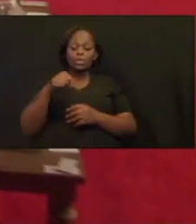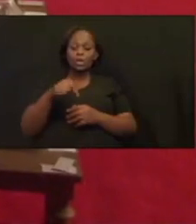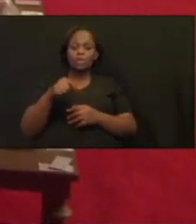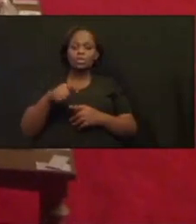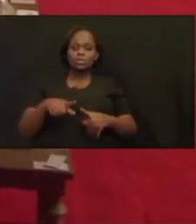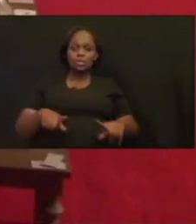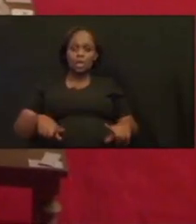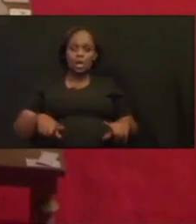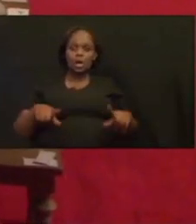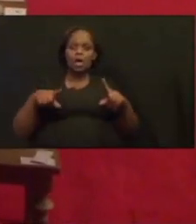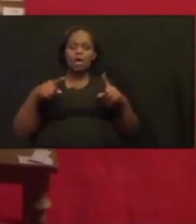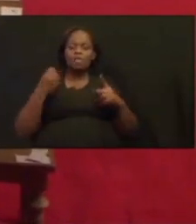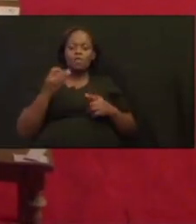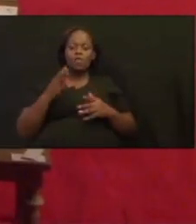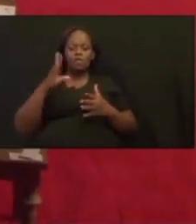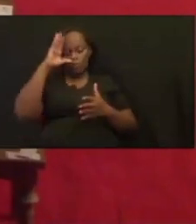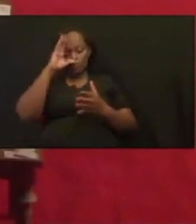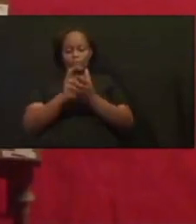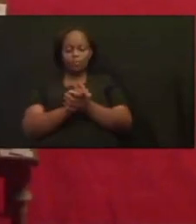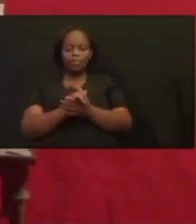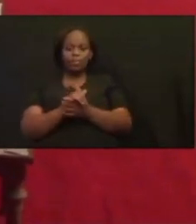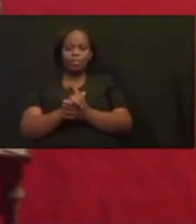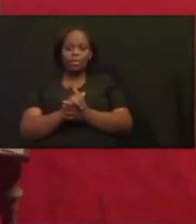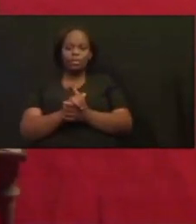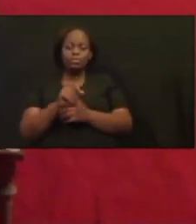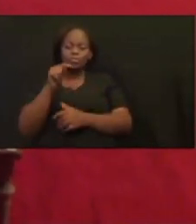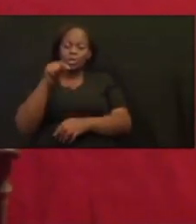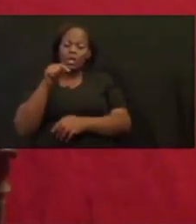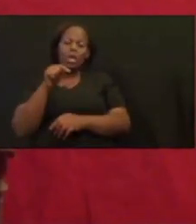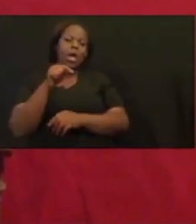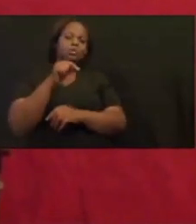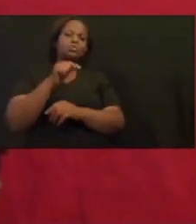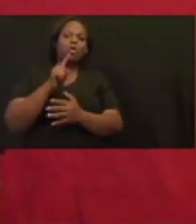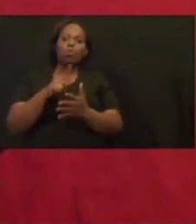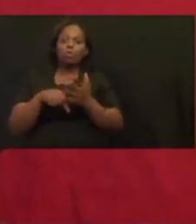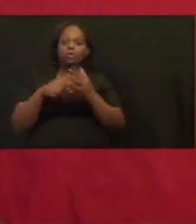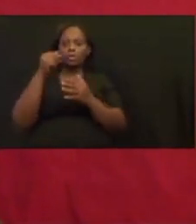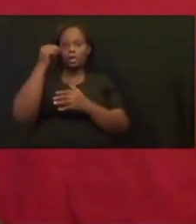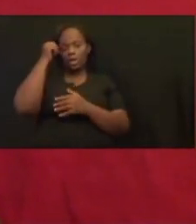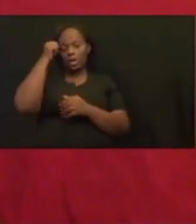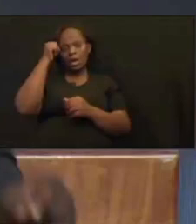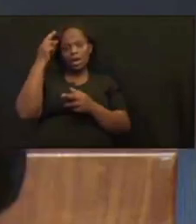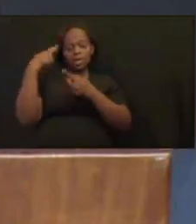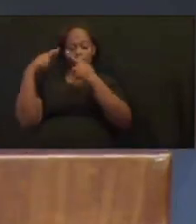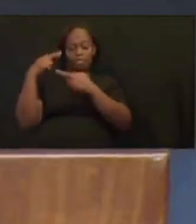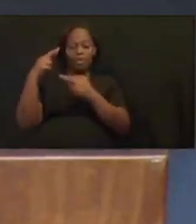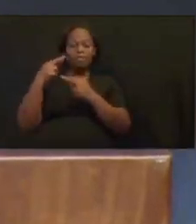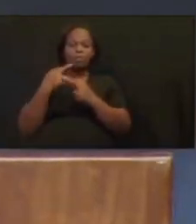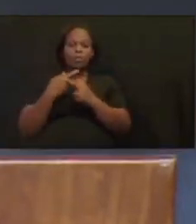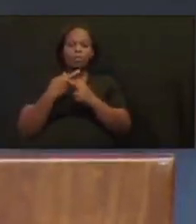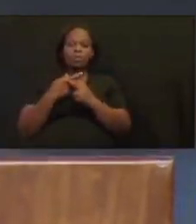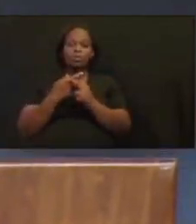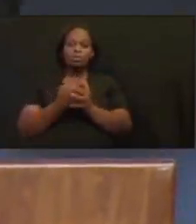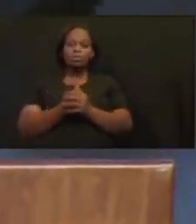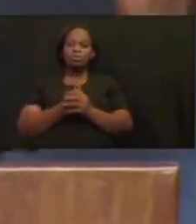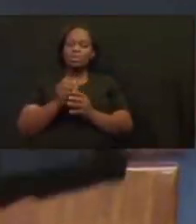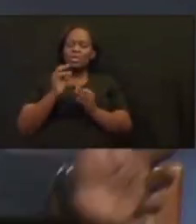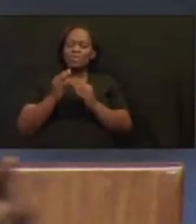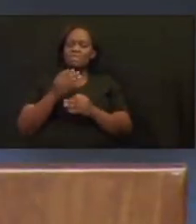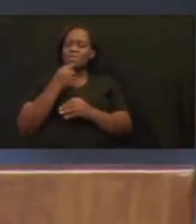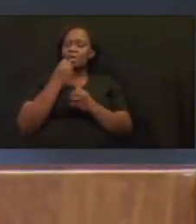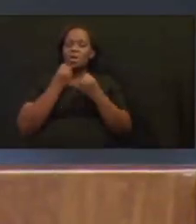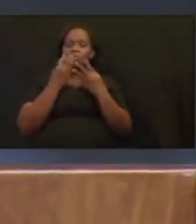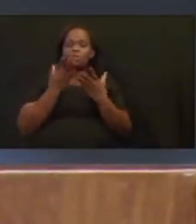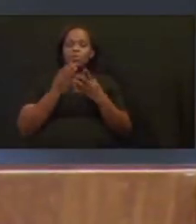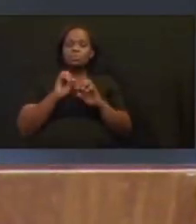of a witness. And this is what the revival that is coming seeks to produce. If I don't tell you this, we are just going to pray and